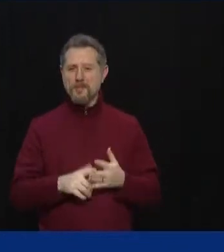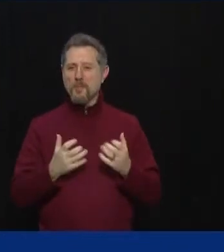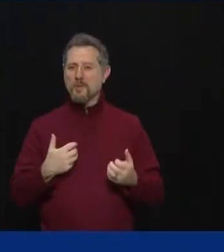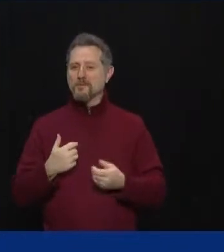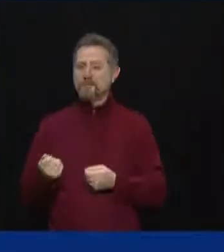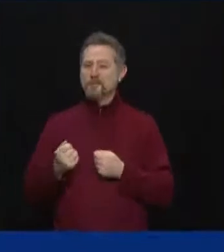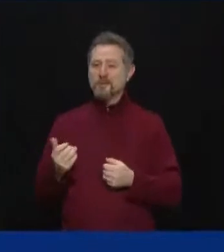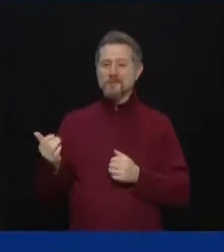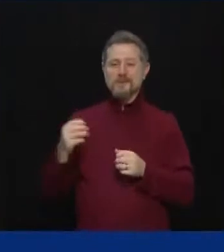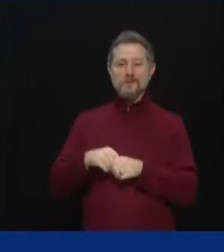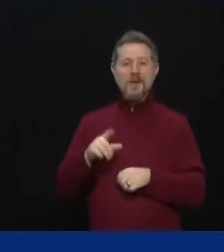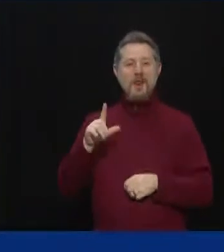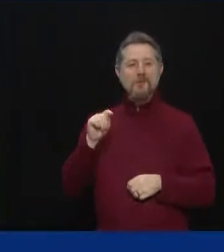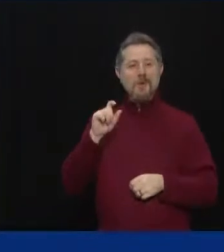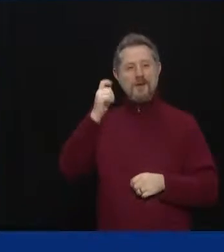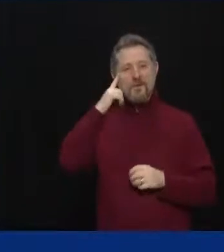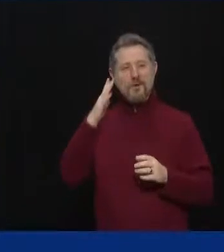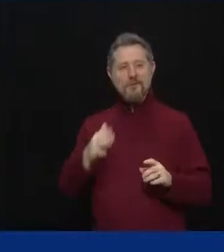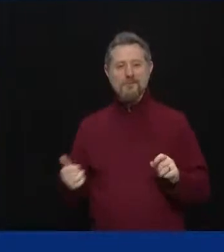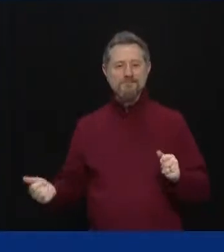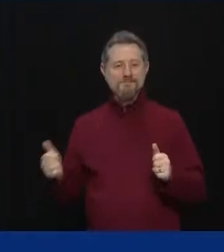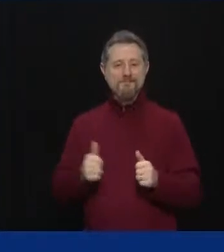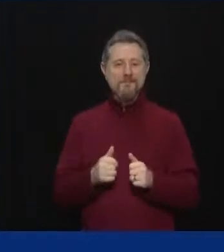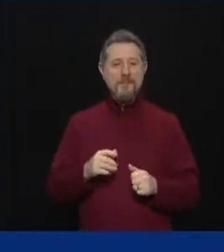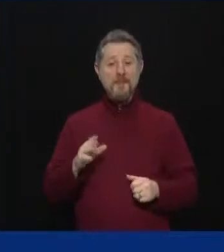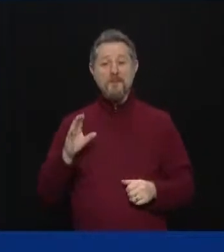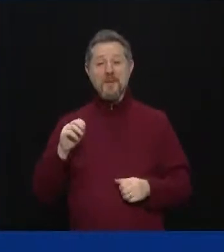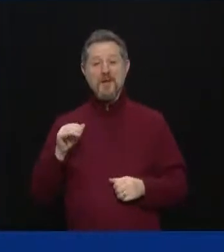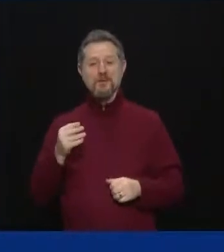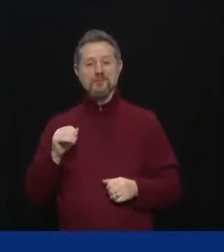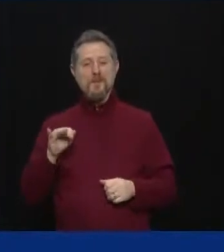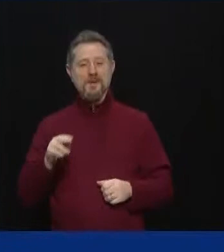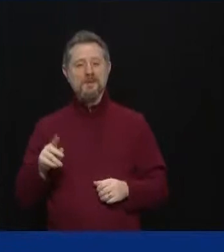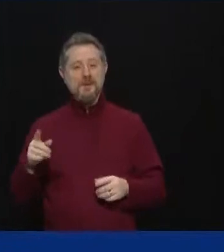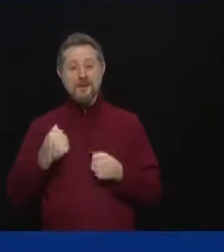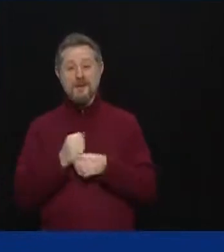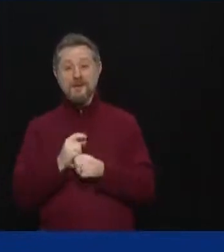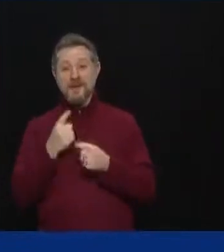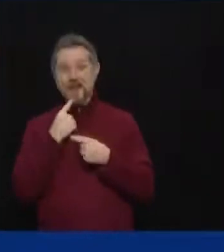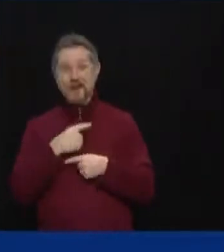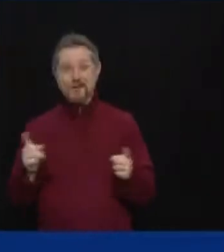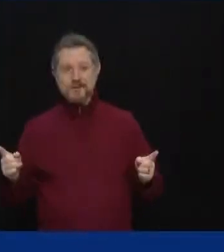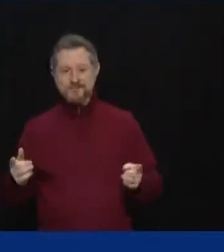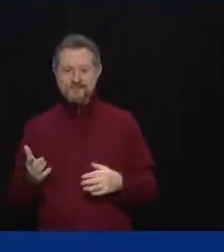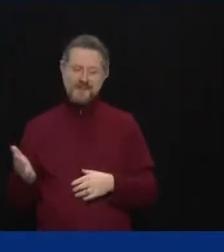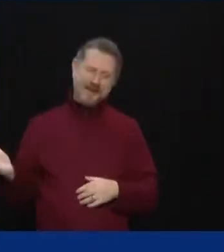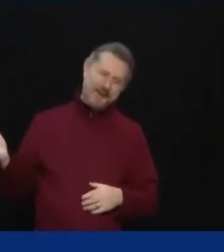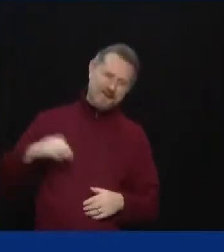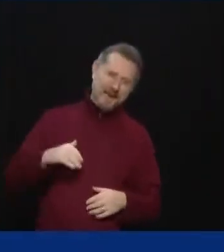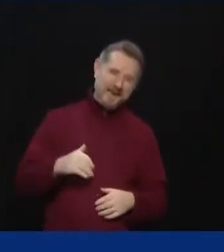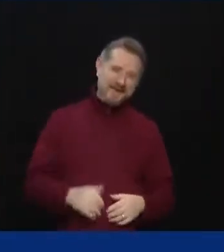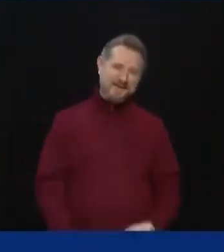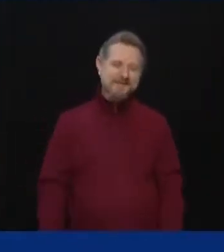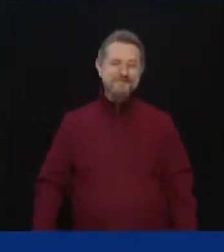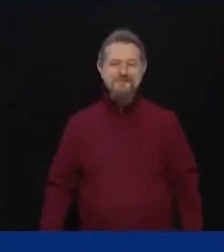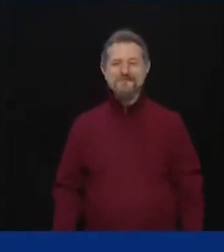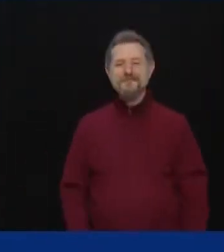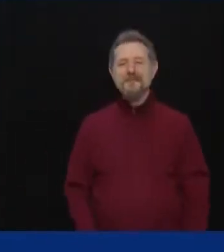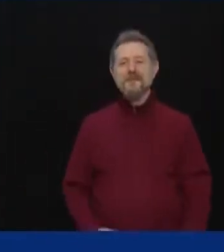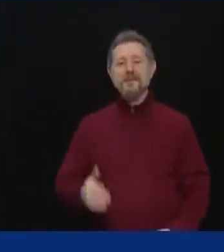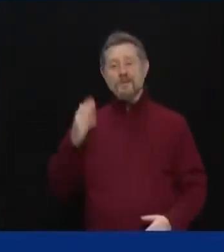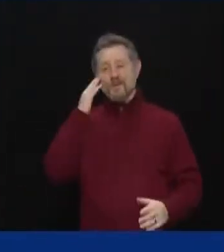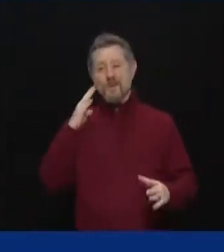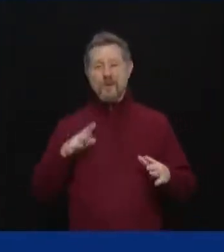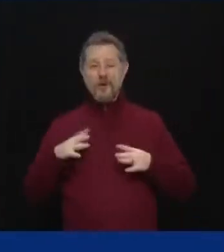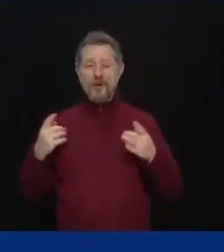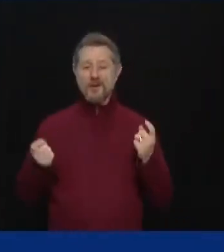make another announcement here. And here's something that we're very excited. Brian Benjamin, come on over here. We also know that it's the holiday season, and